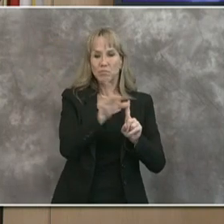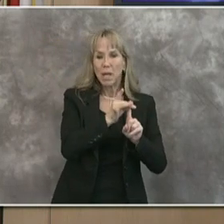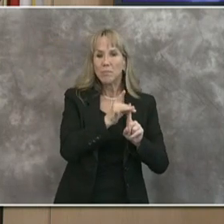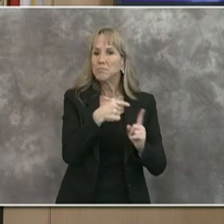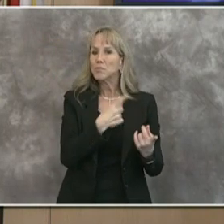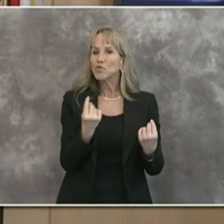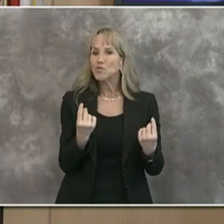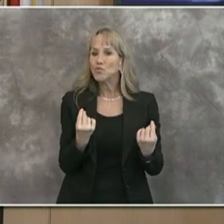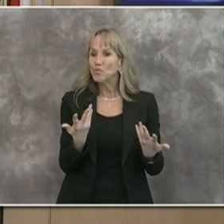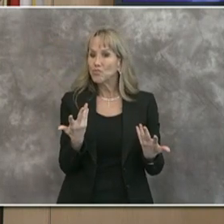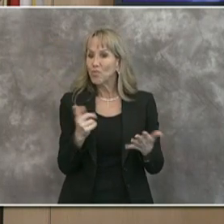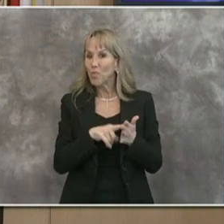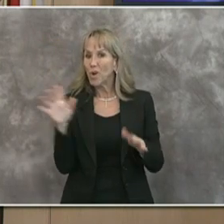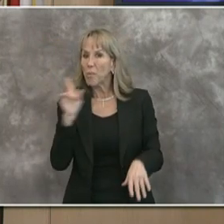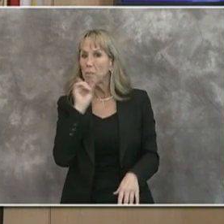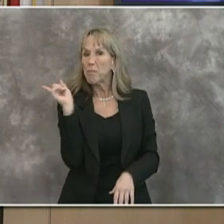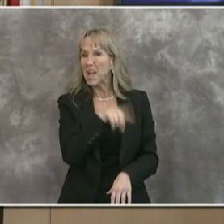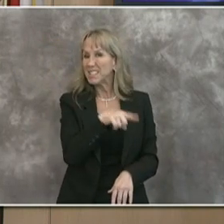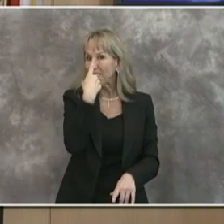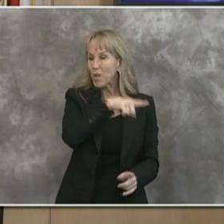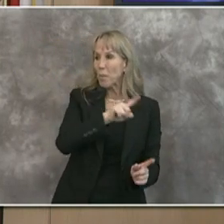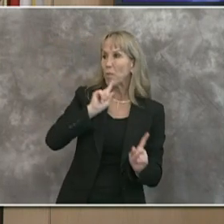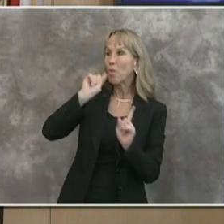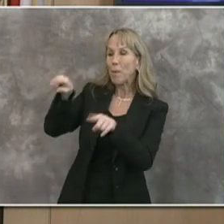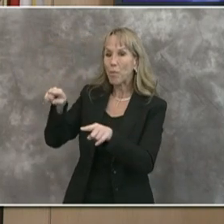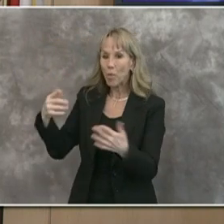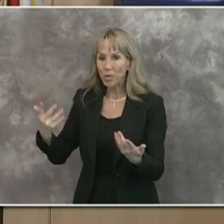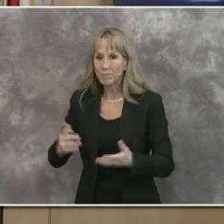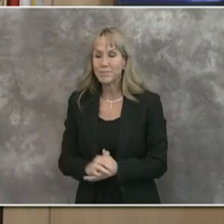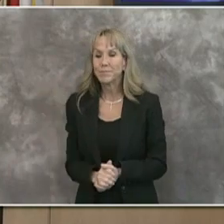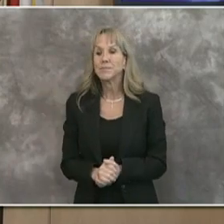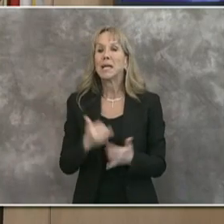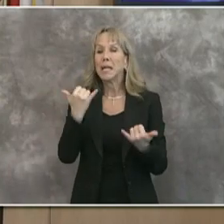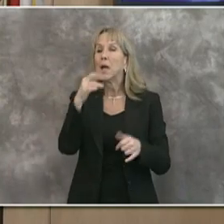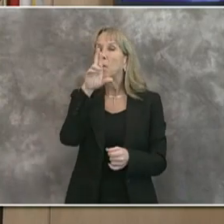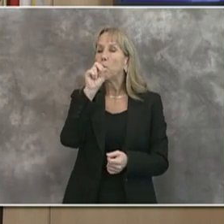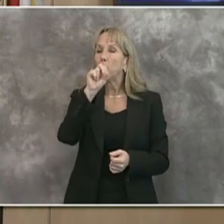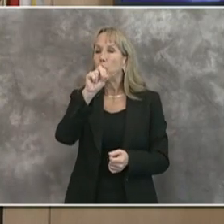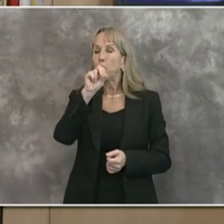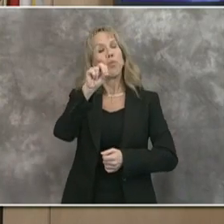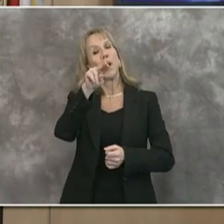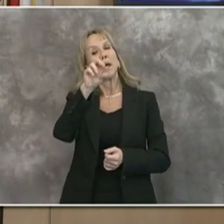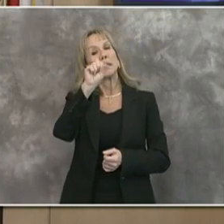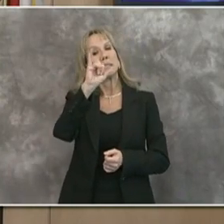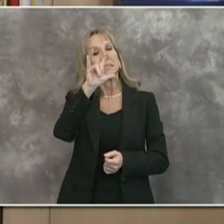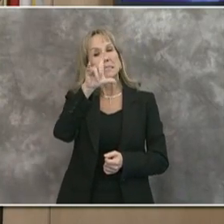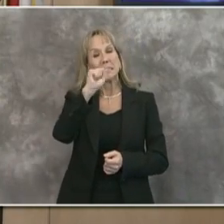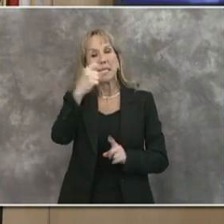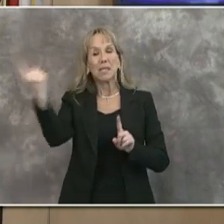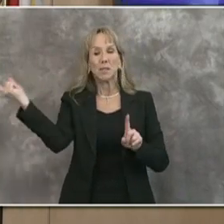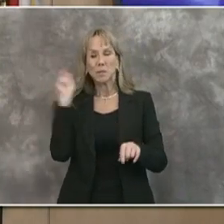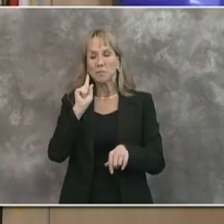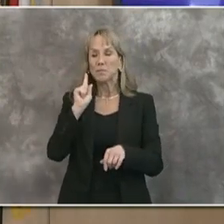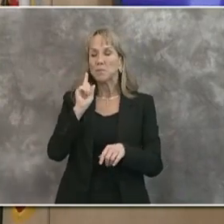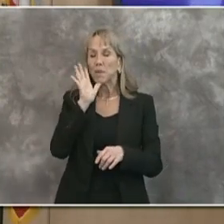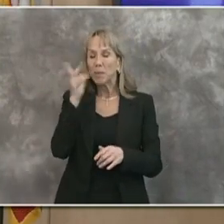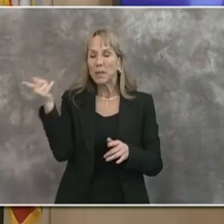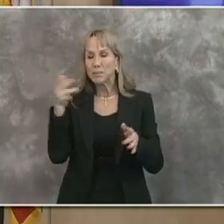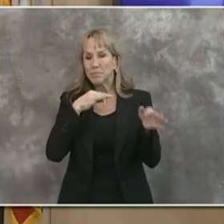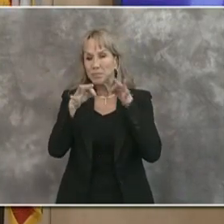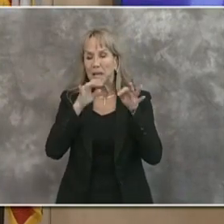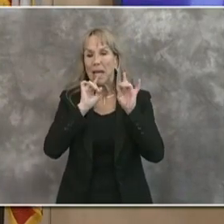have for them? Okay, Rob Sills, the director of our Medical Operations Center, is going to respond.